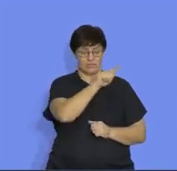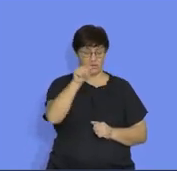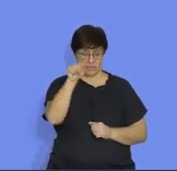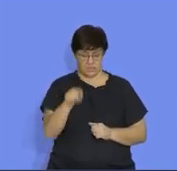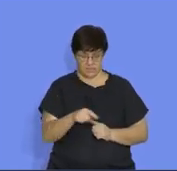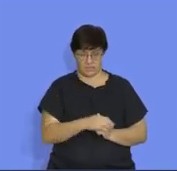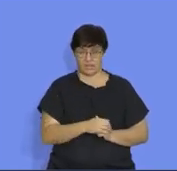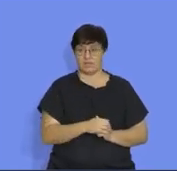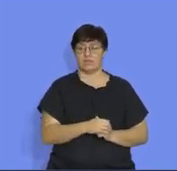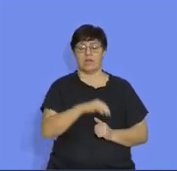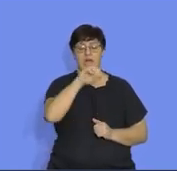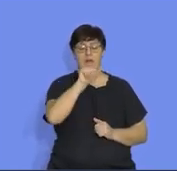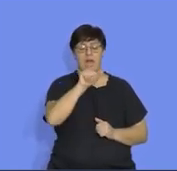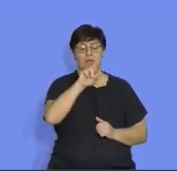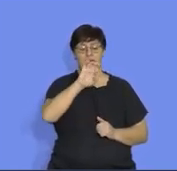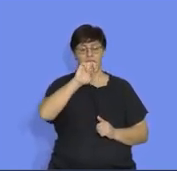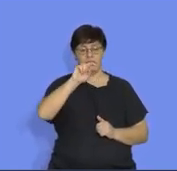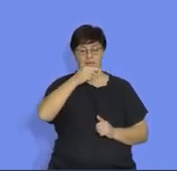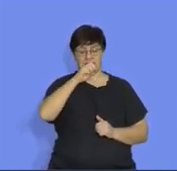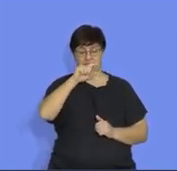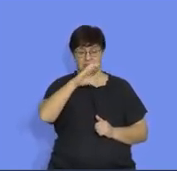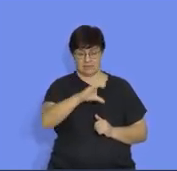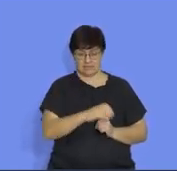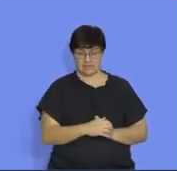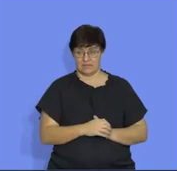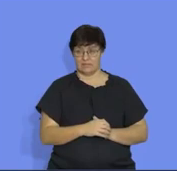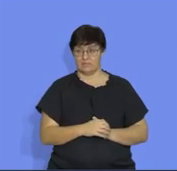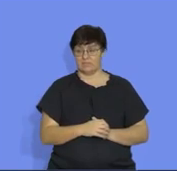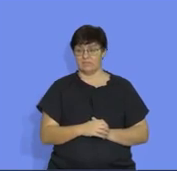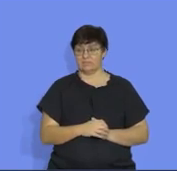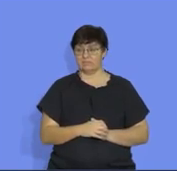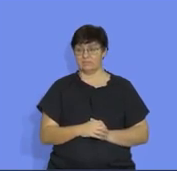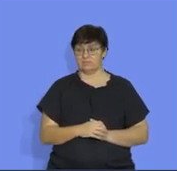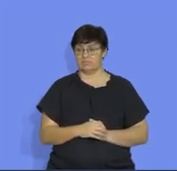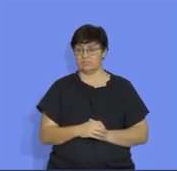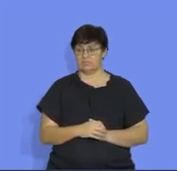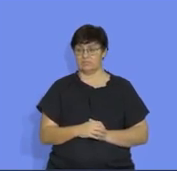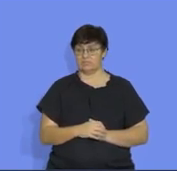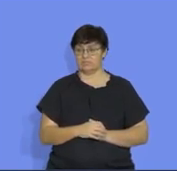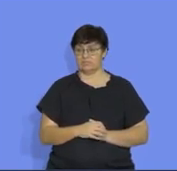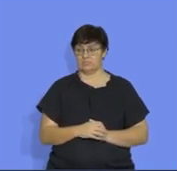are arithmetic